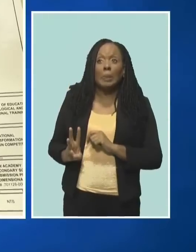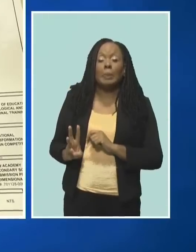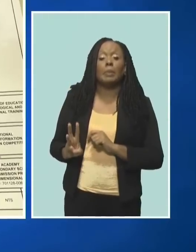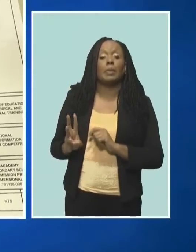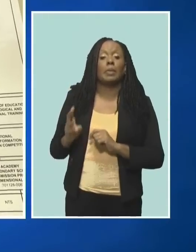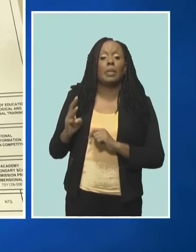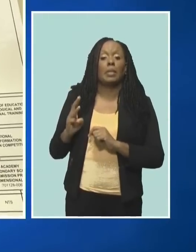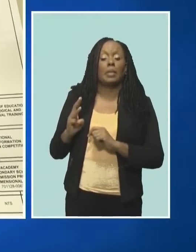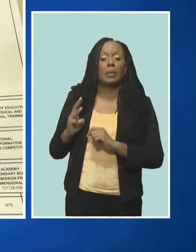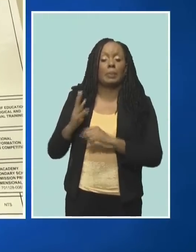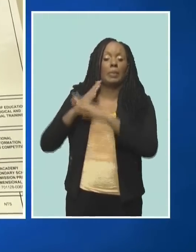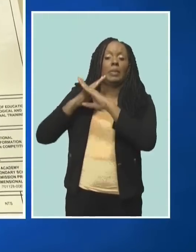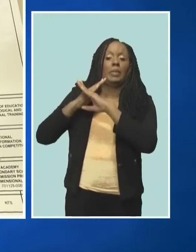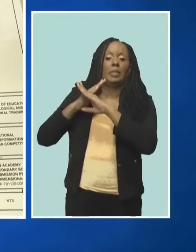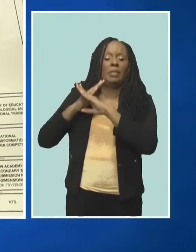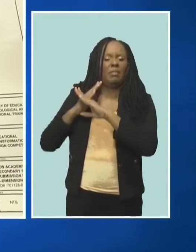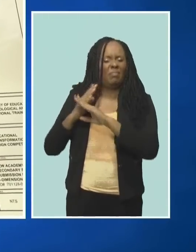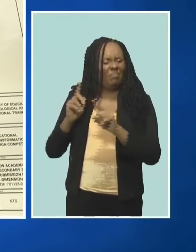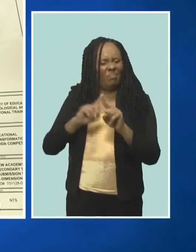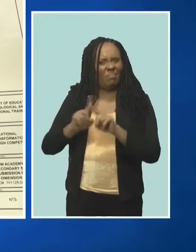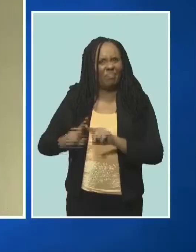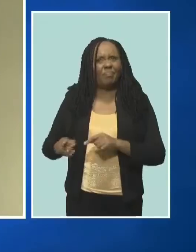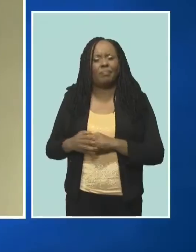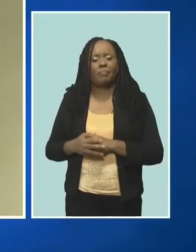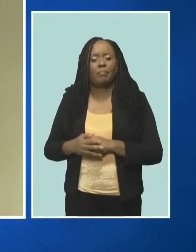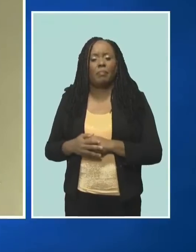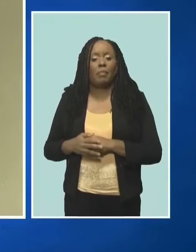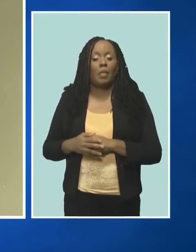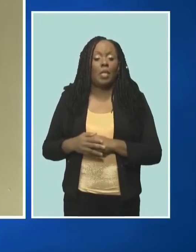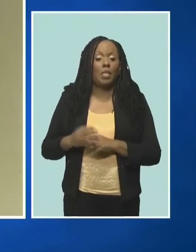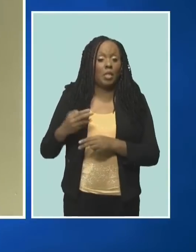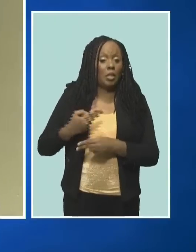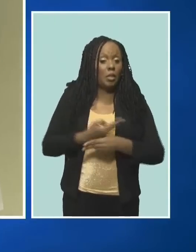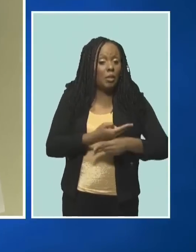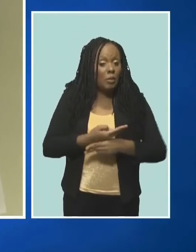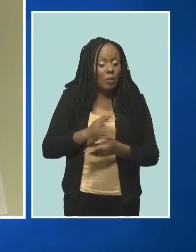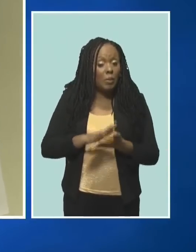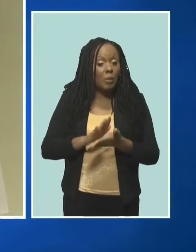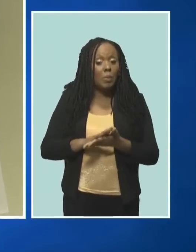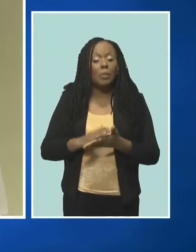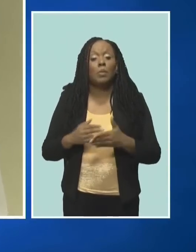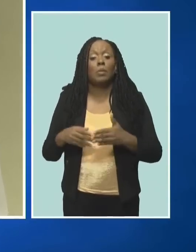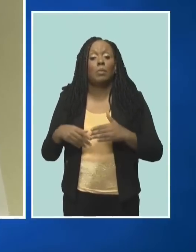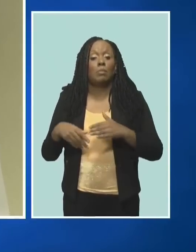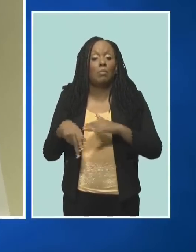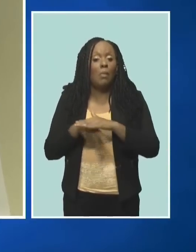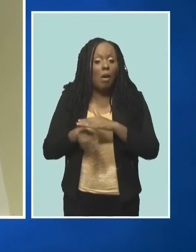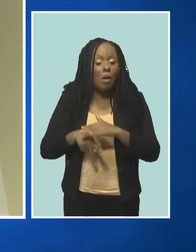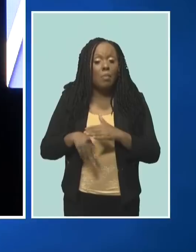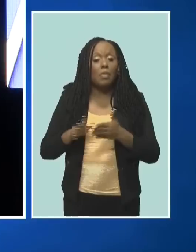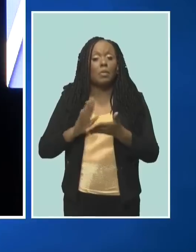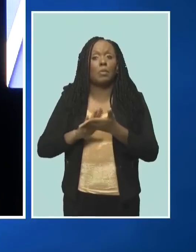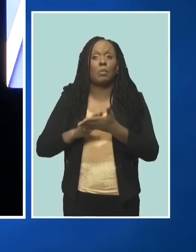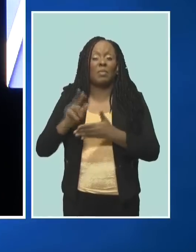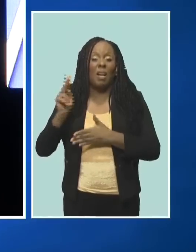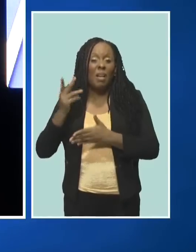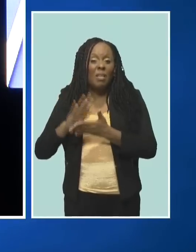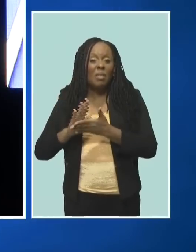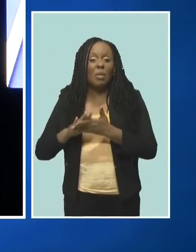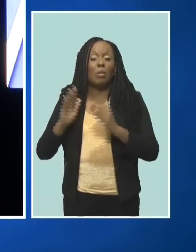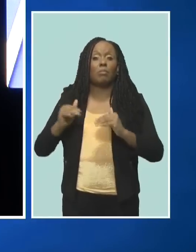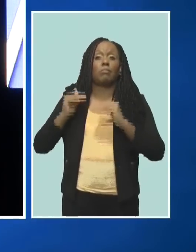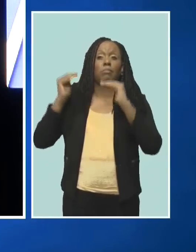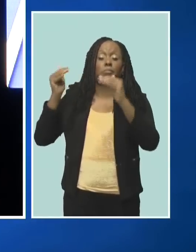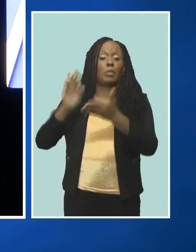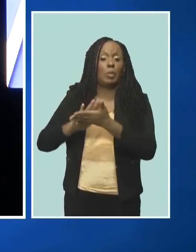infrastructure. They made submissions for nursery, primary, secondary, and special needs schools. Minister of Education,